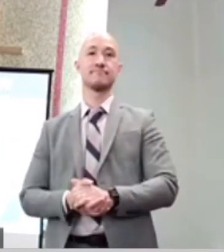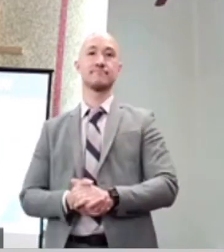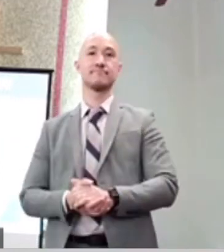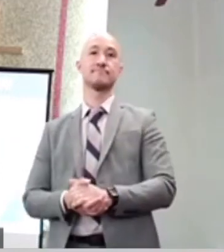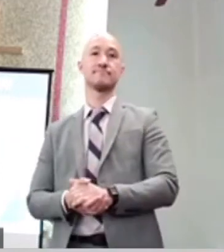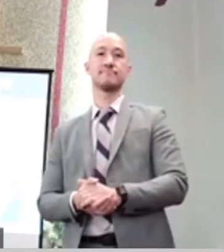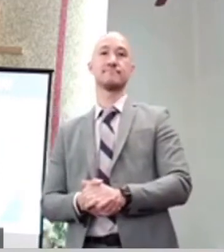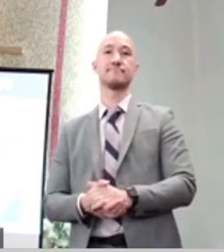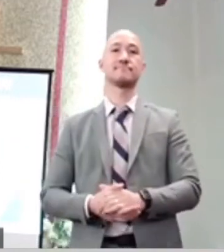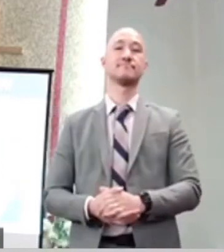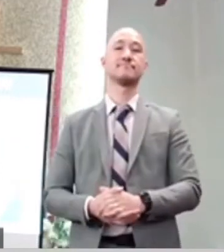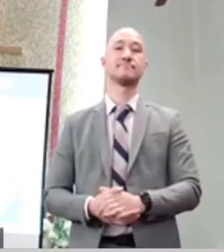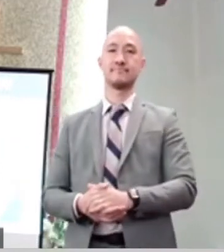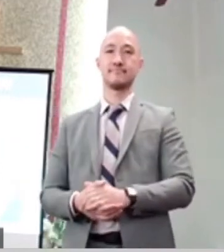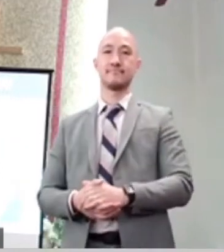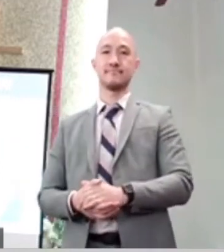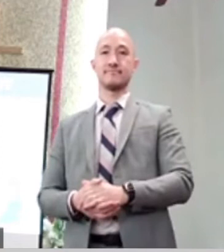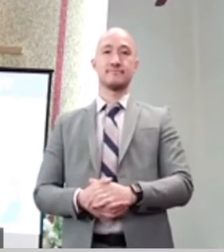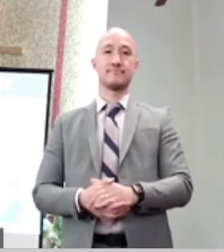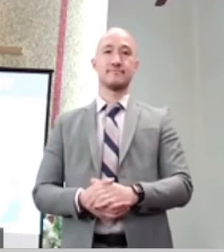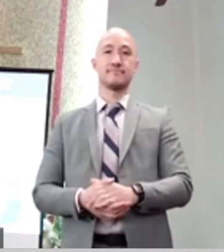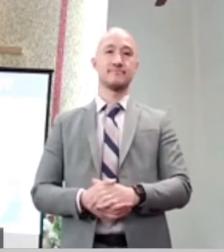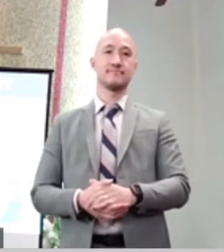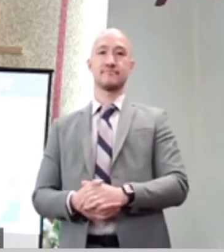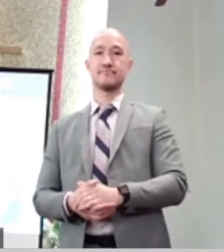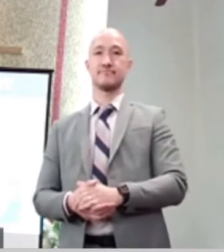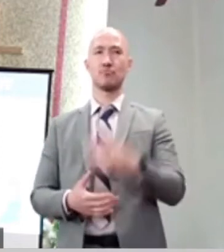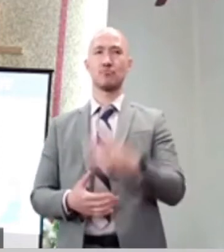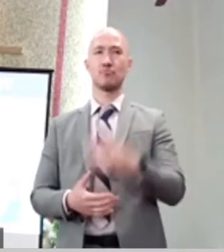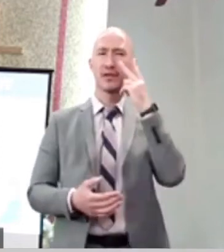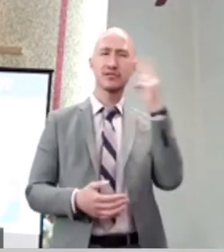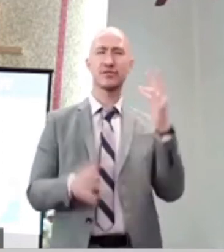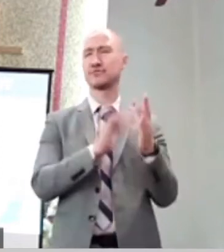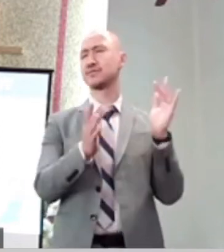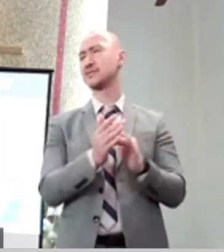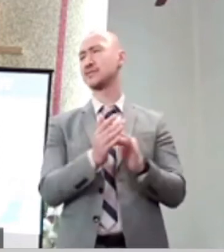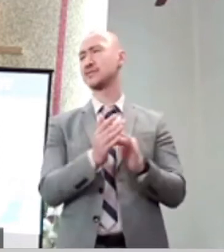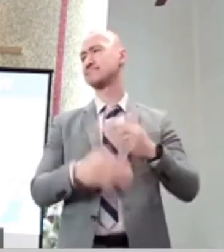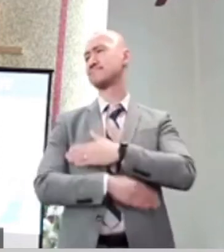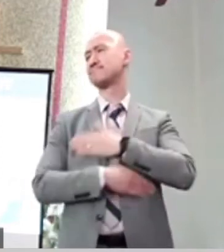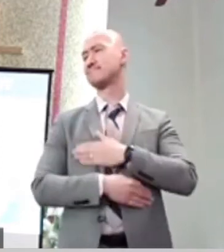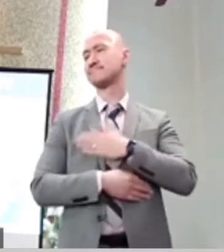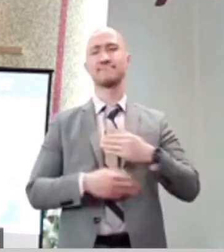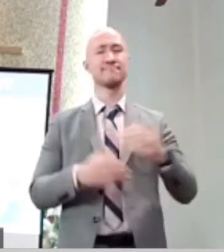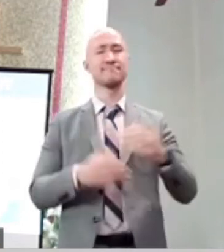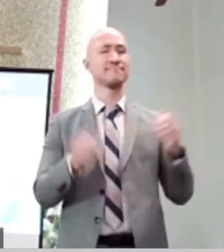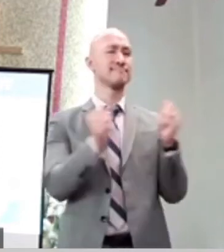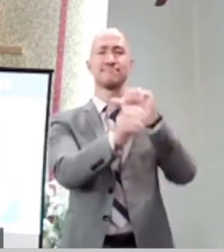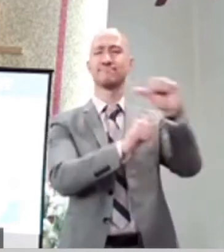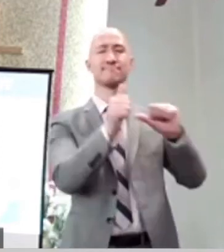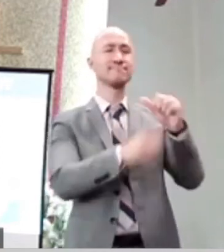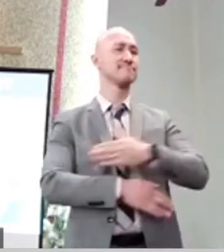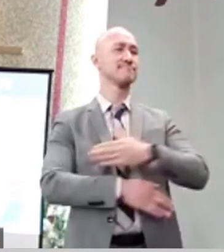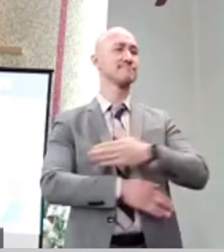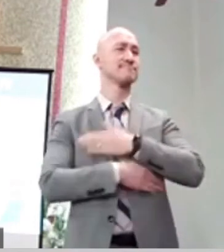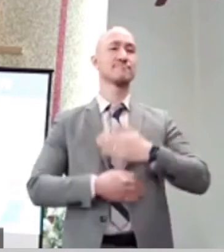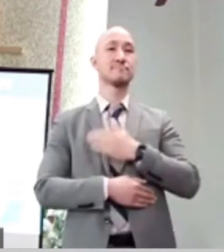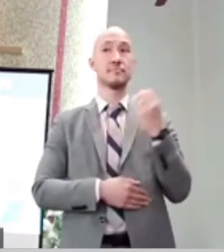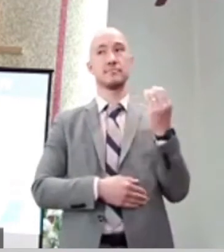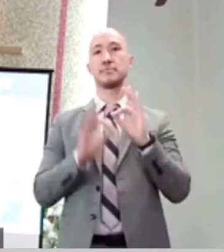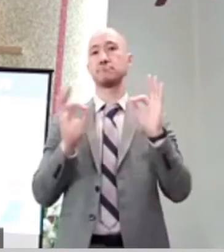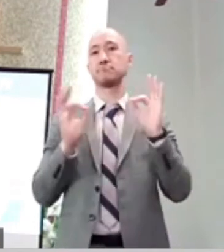they were that way. They couldn't get him on his association with sinners, so they tried to get him on another subject. They were just